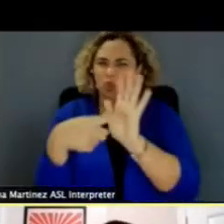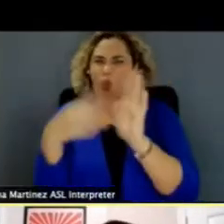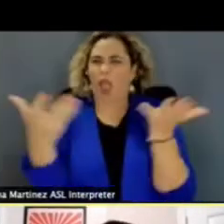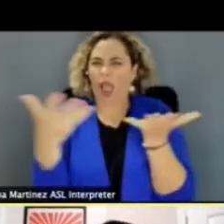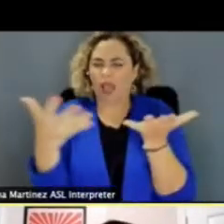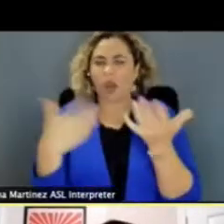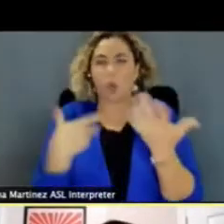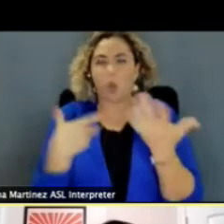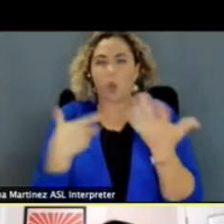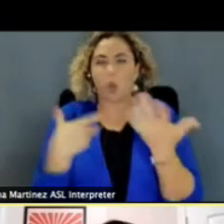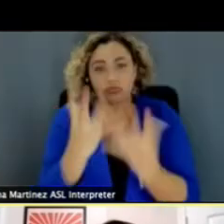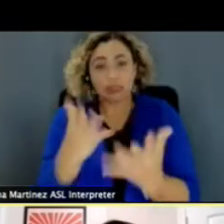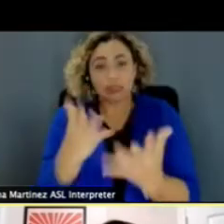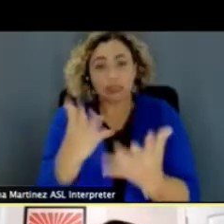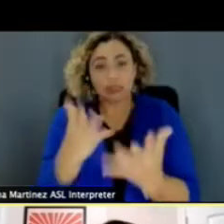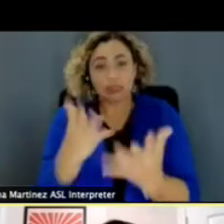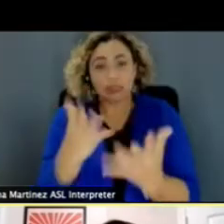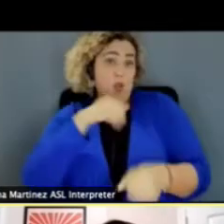And that's my work.